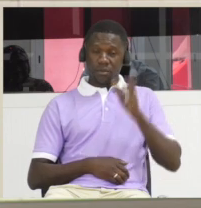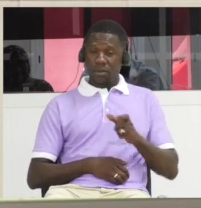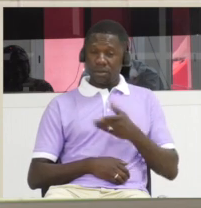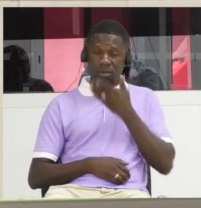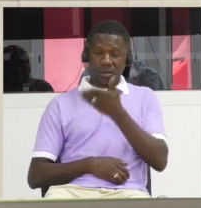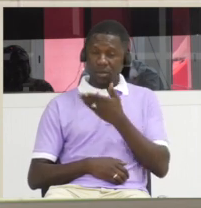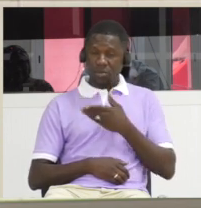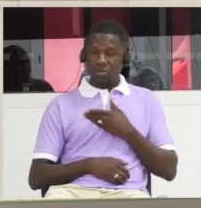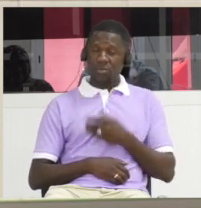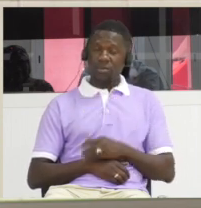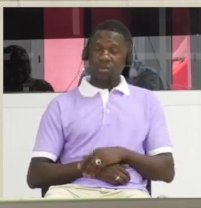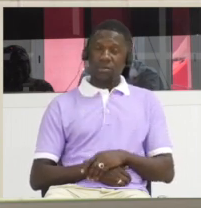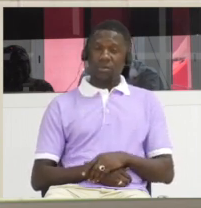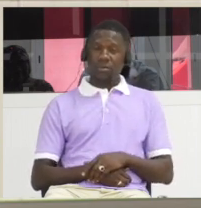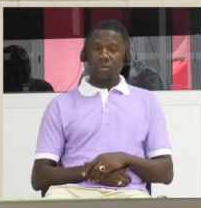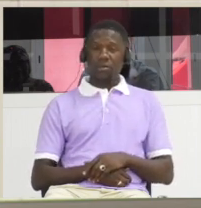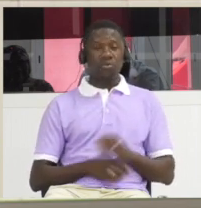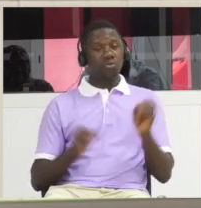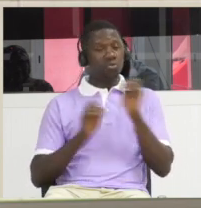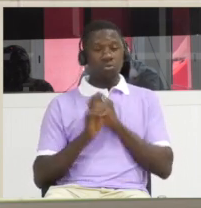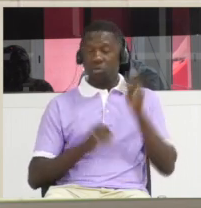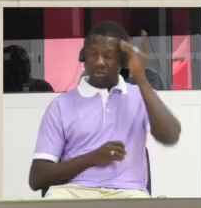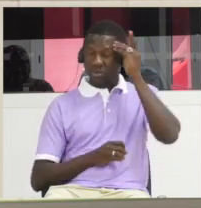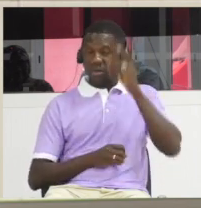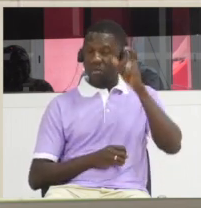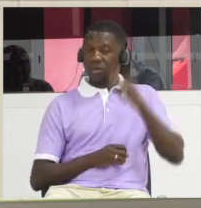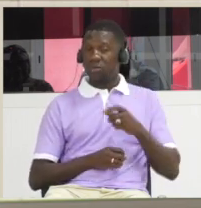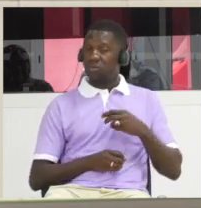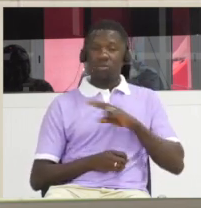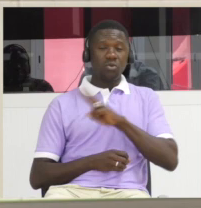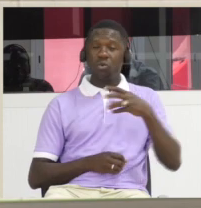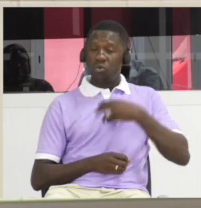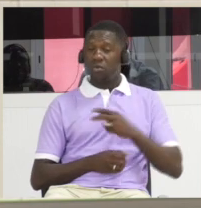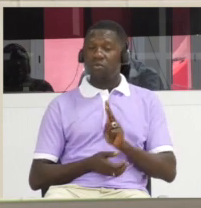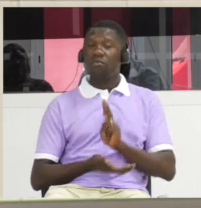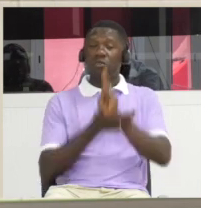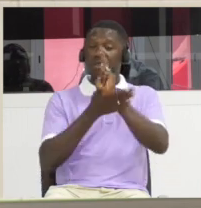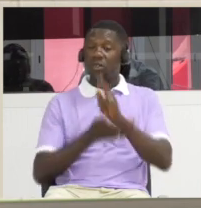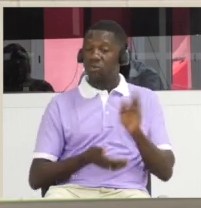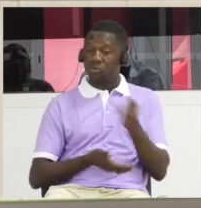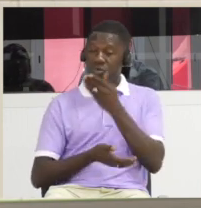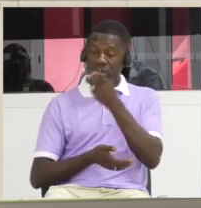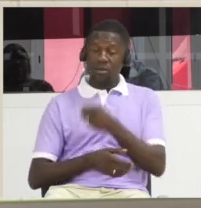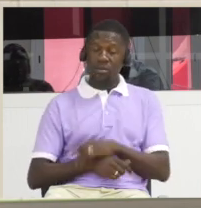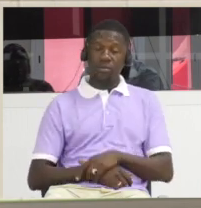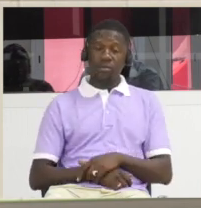persons there would, none of the politicians would want to volunteer to go. So